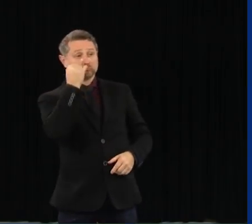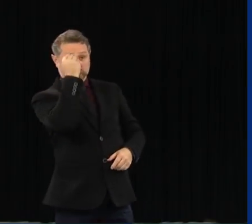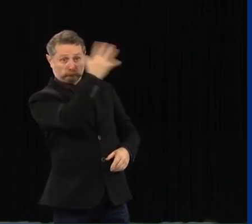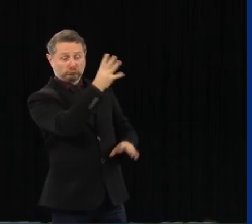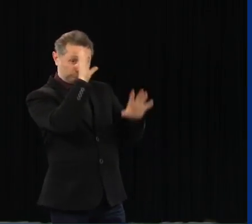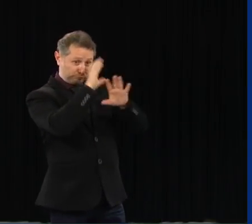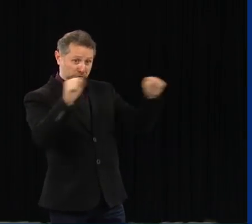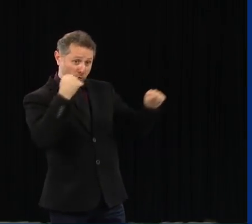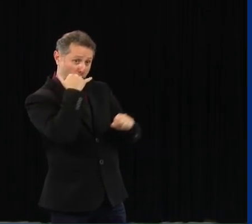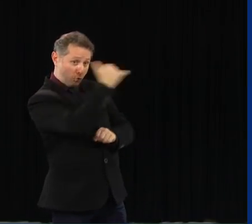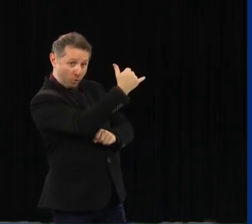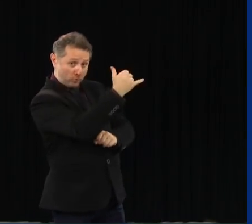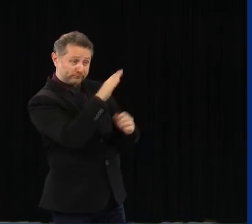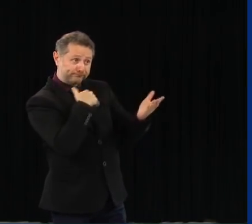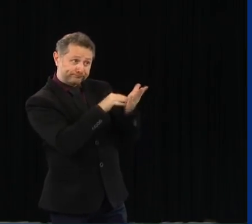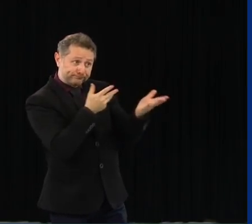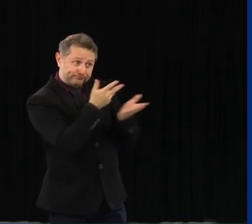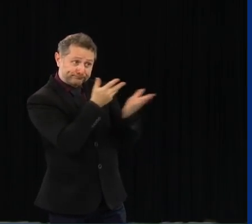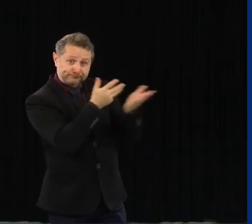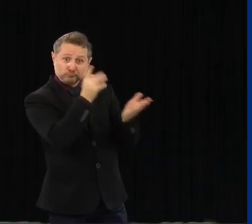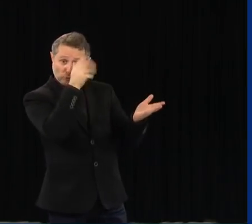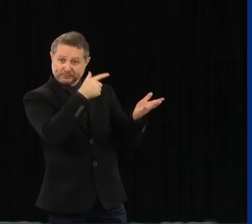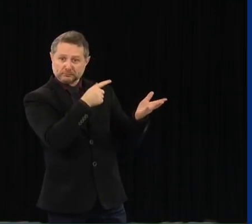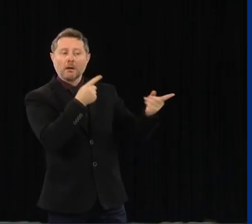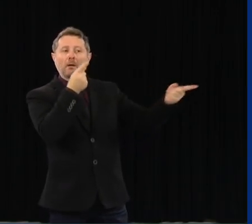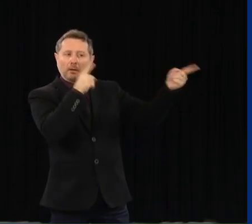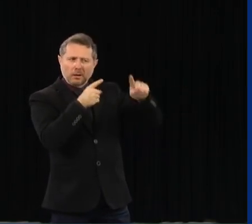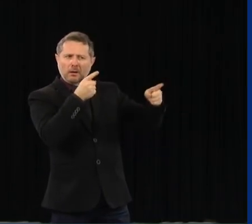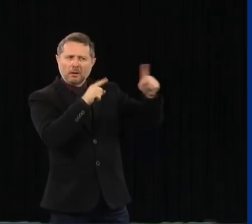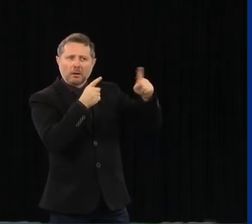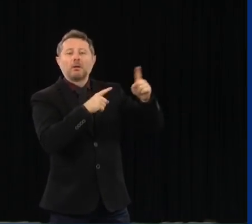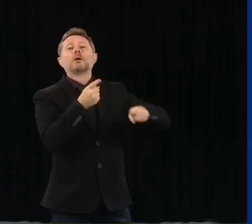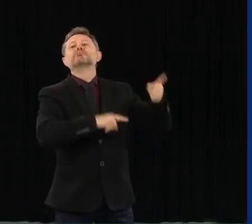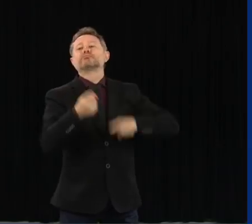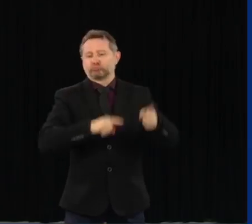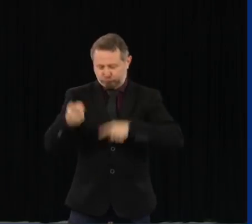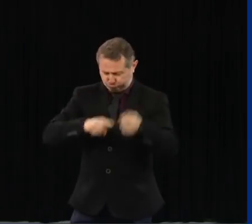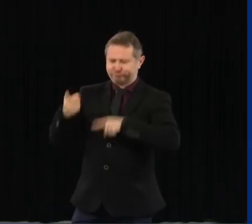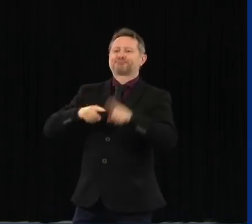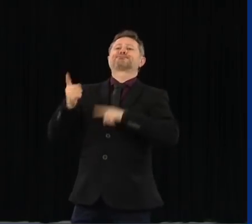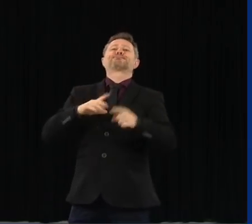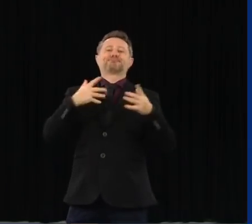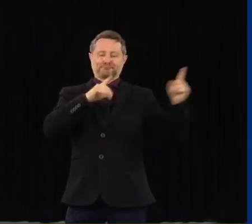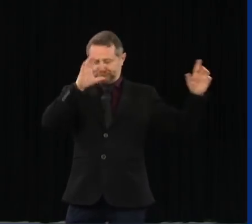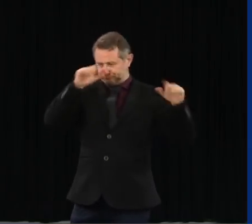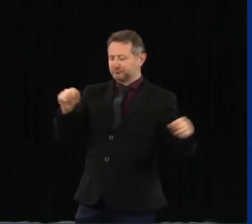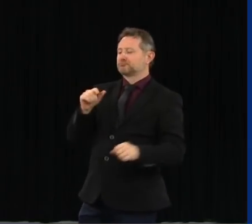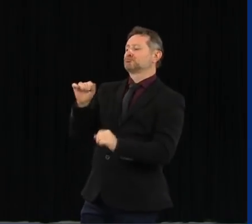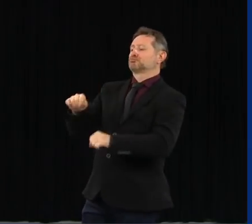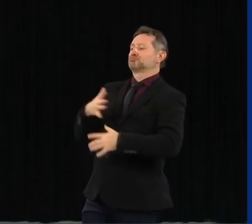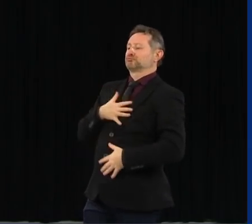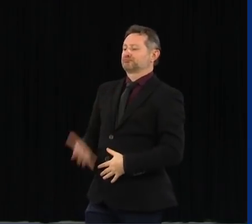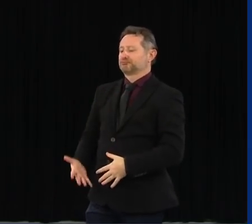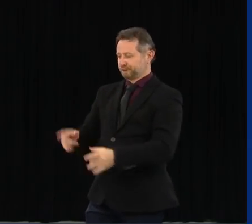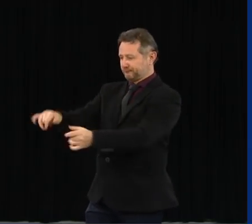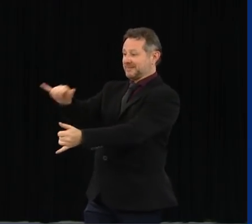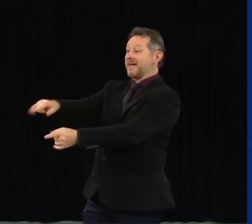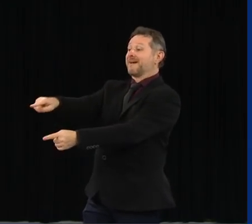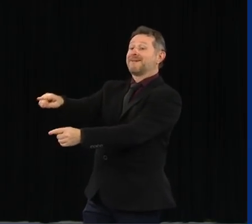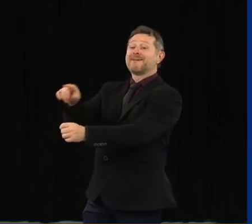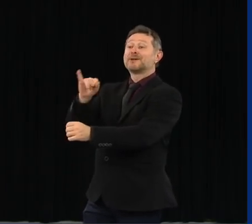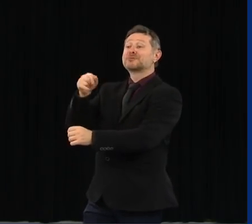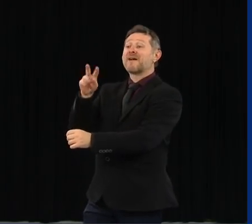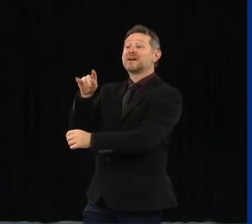back, said he spoke to the task force. They would grant the request to transition the Javits Center